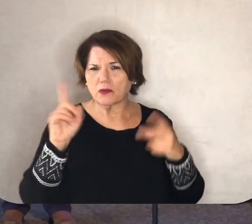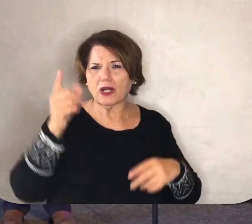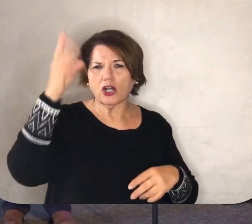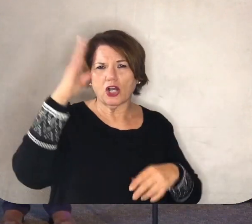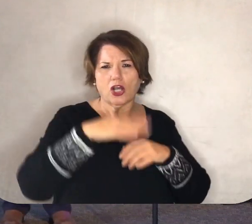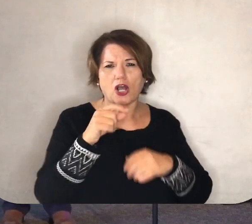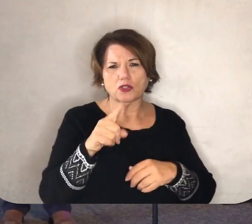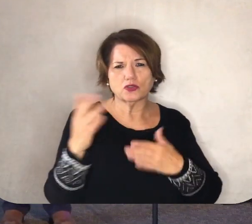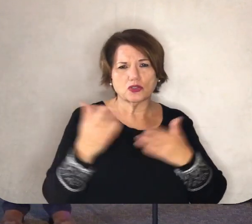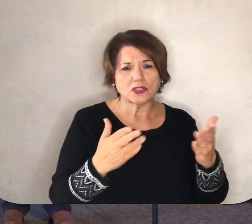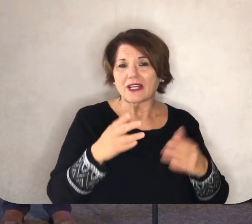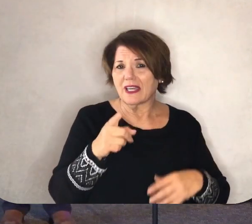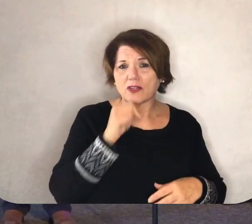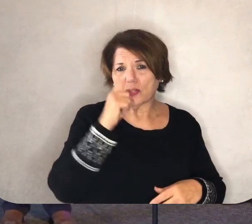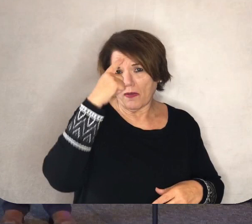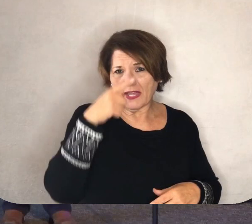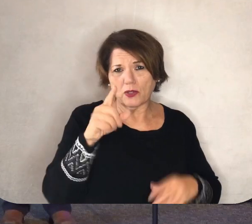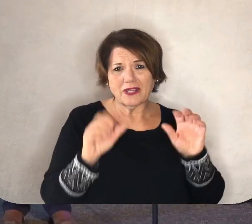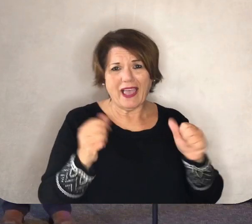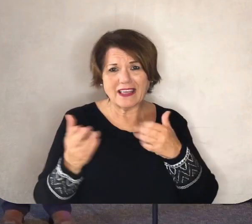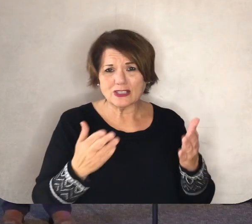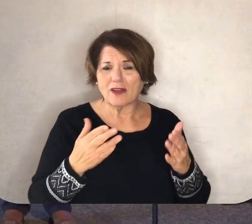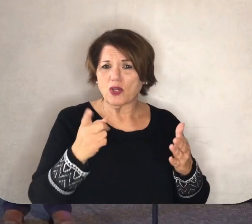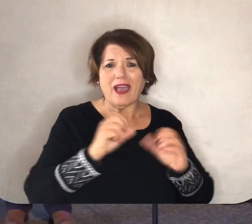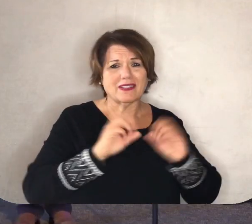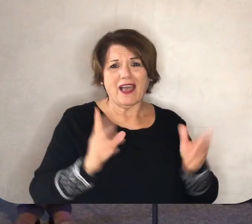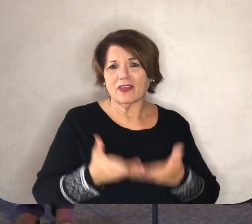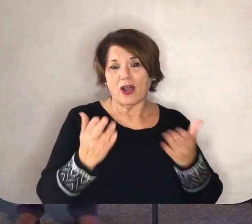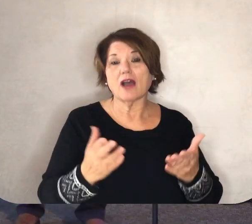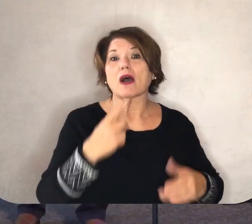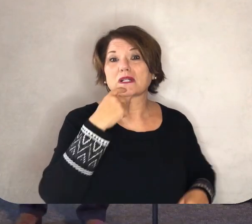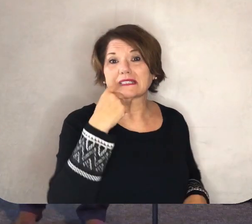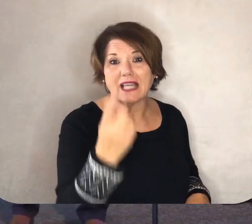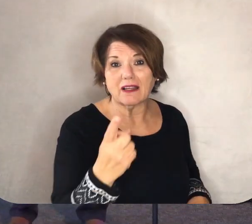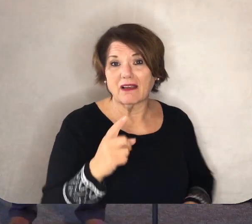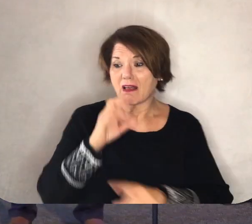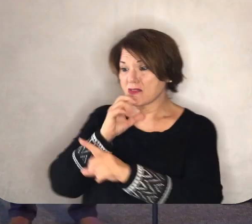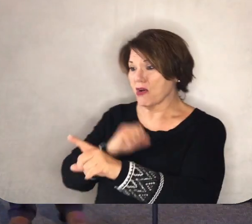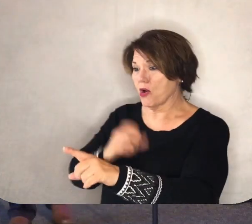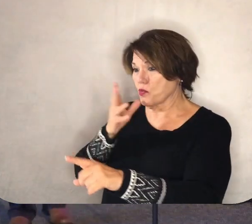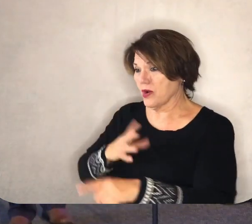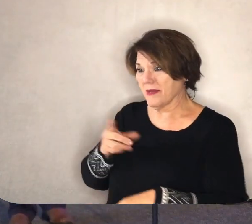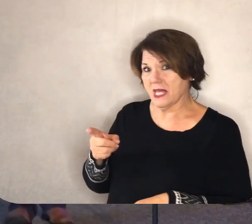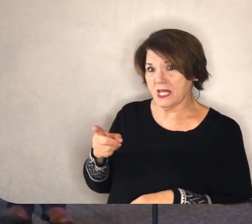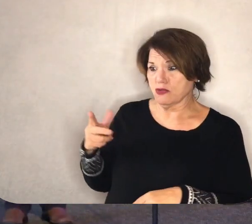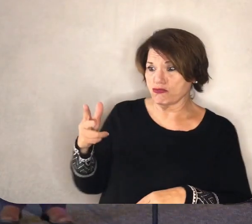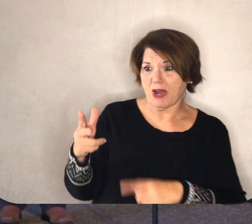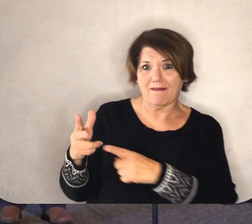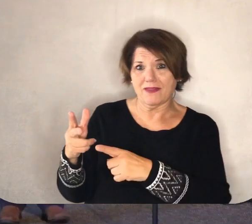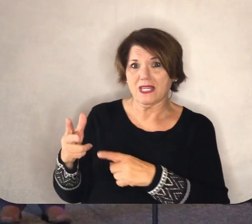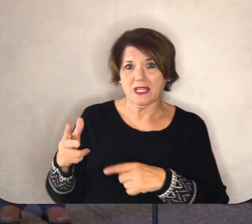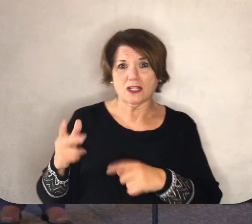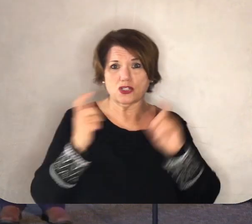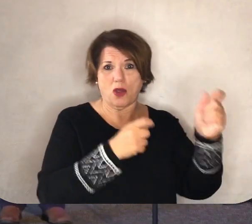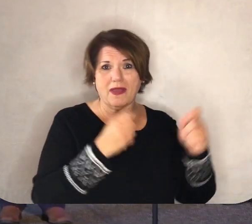calling you to serve. And if you don't think that you can serve or you have nothing to offer, let me tell you, the little old lady and the sixth grader in this church have found